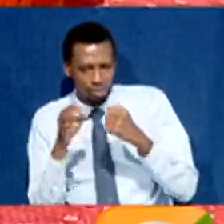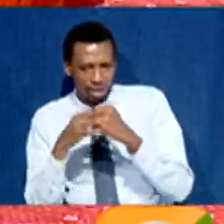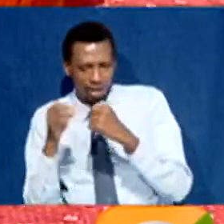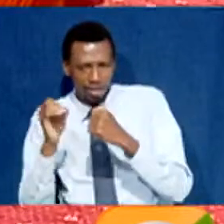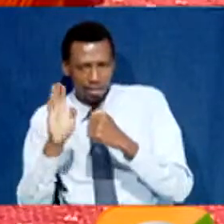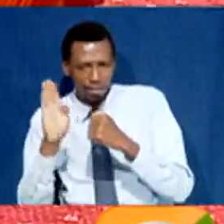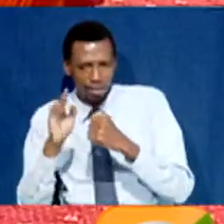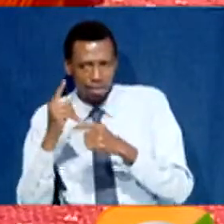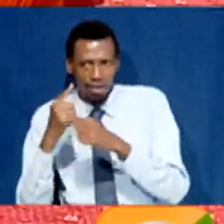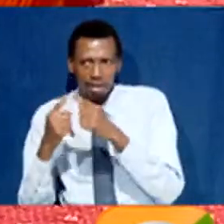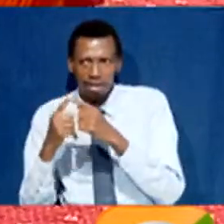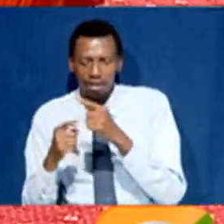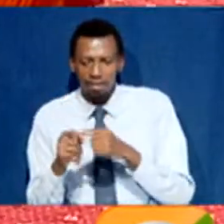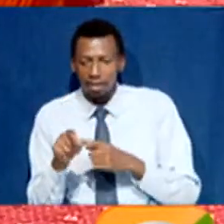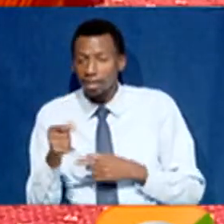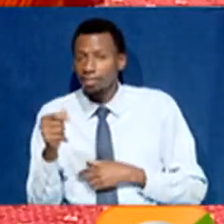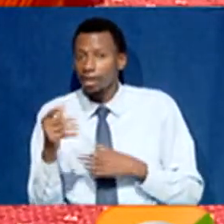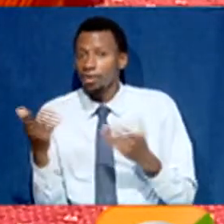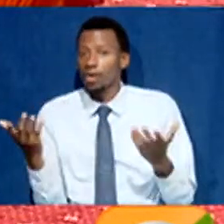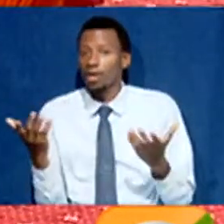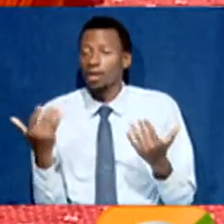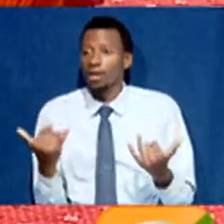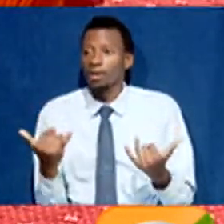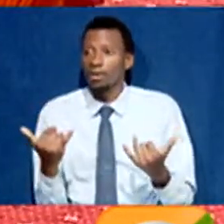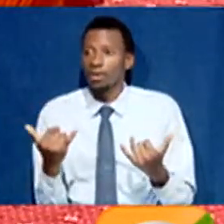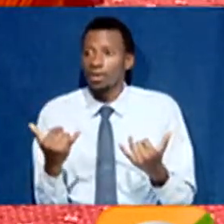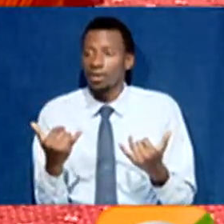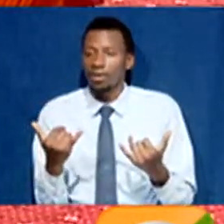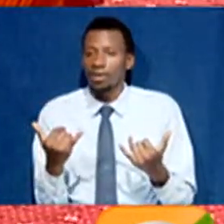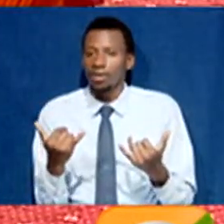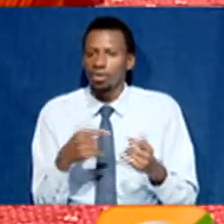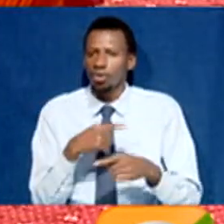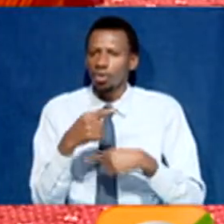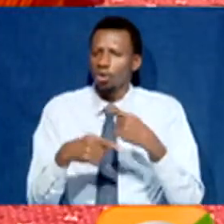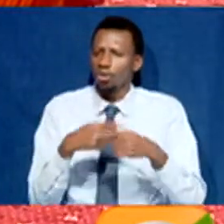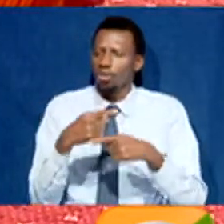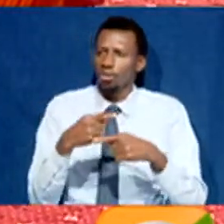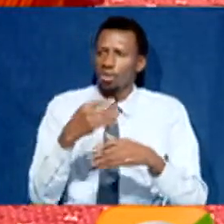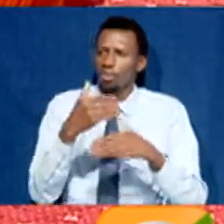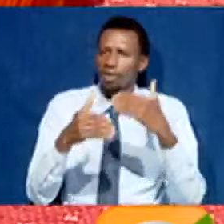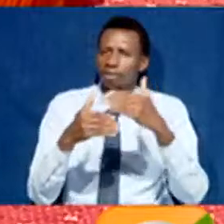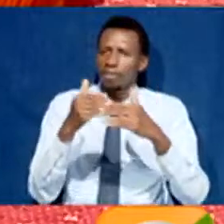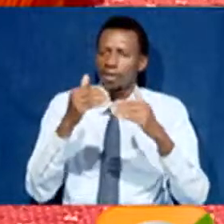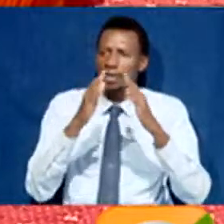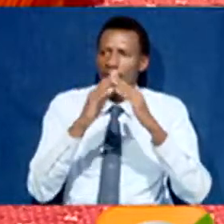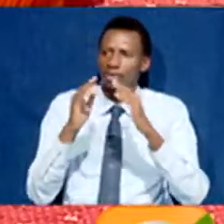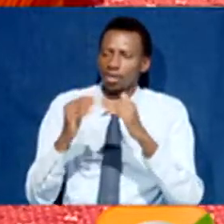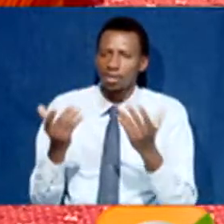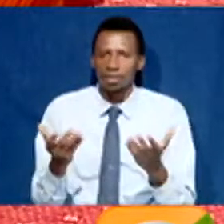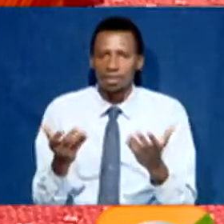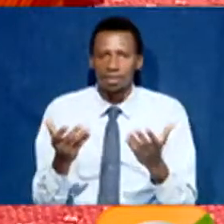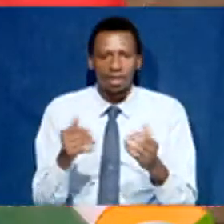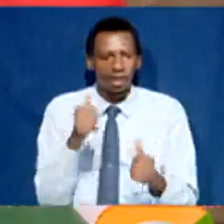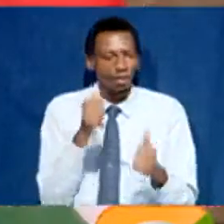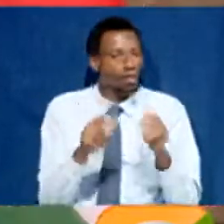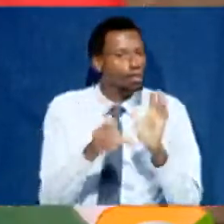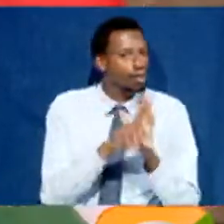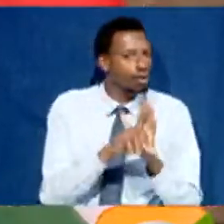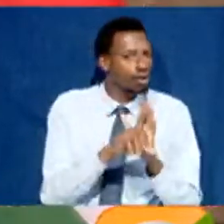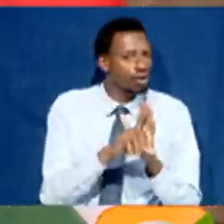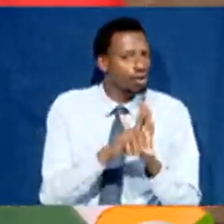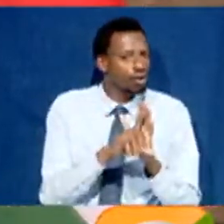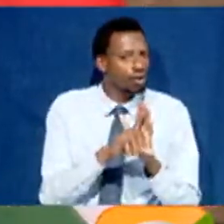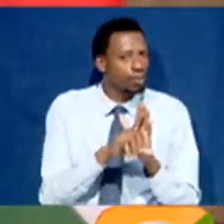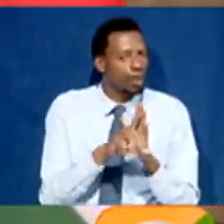now? That money is already constructing houses. Under what law? What framework? There is already a framework. Only the